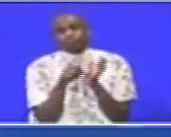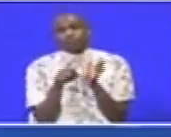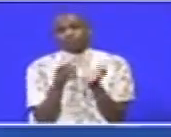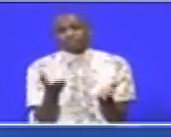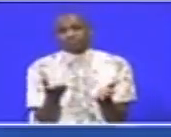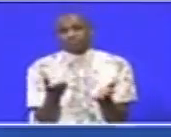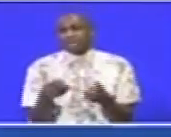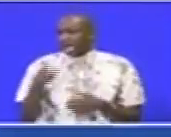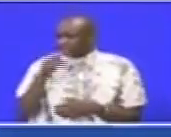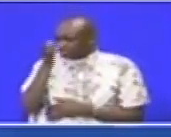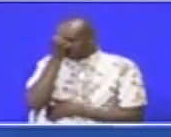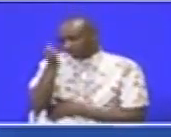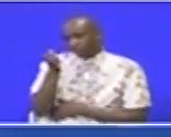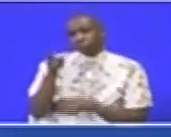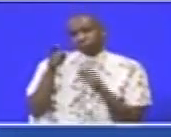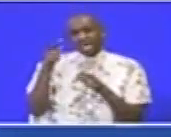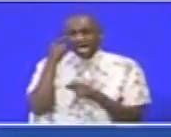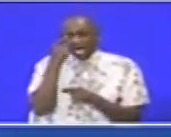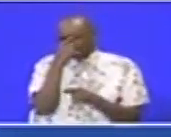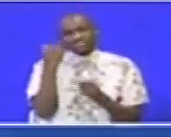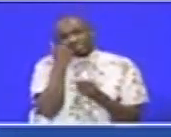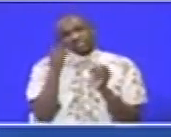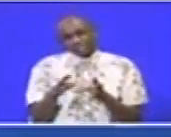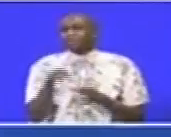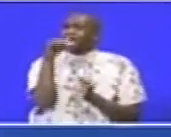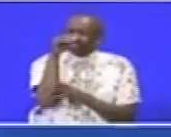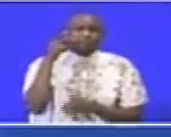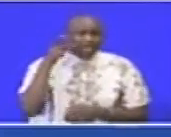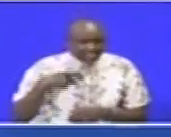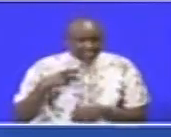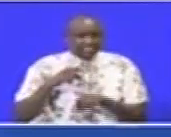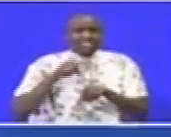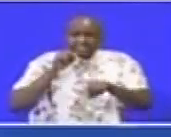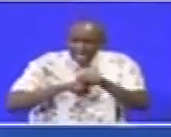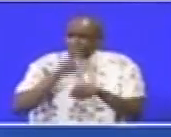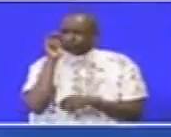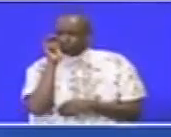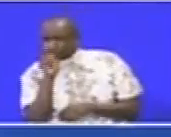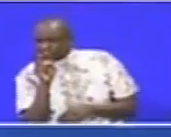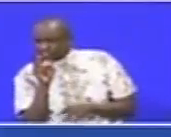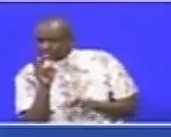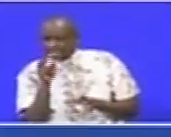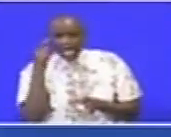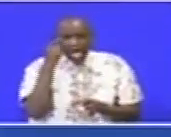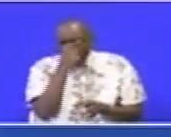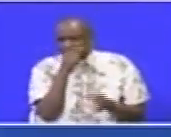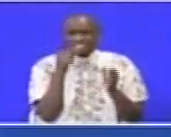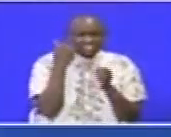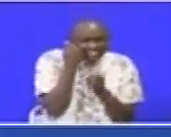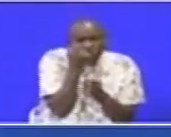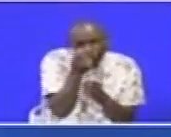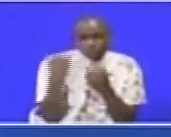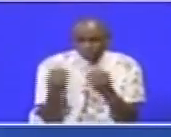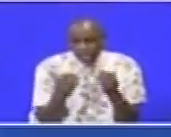us not ignore eye ailments. I would like to urge parents that when they notice any eye ailments in the